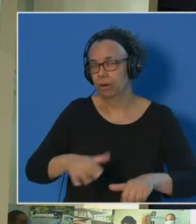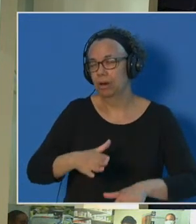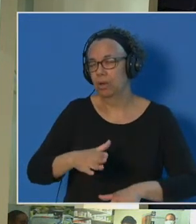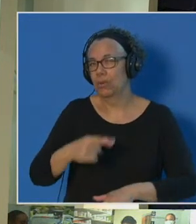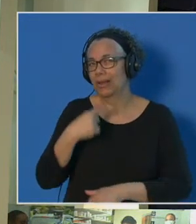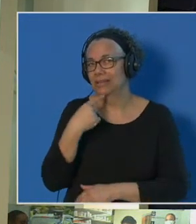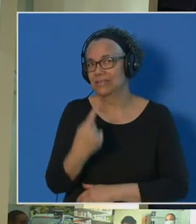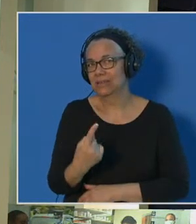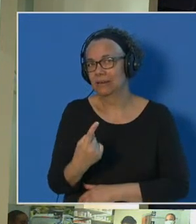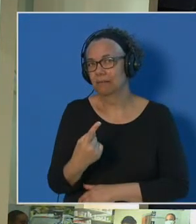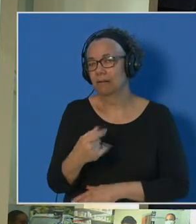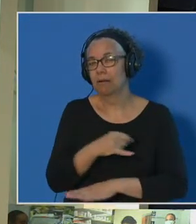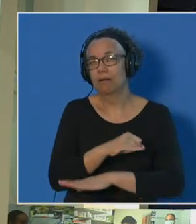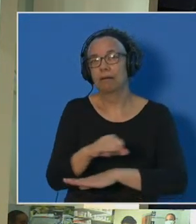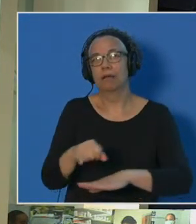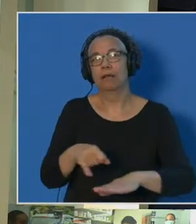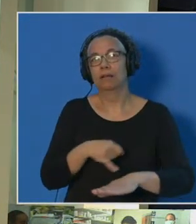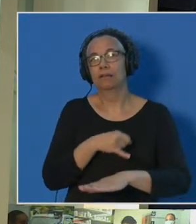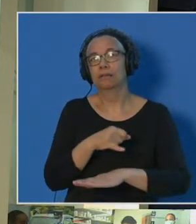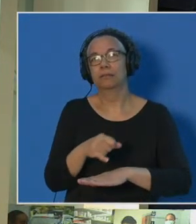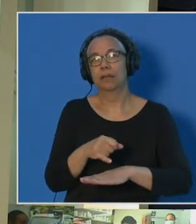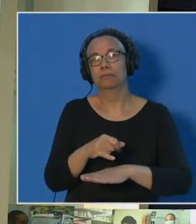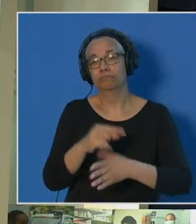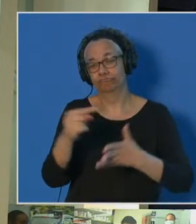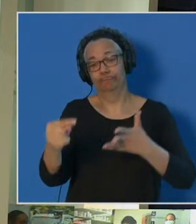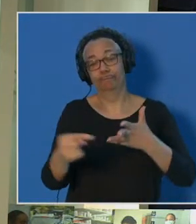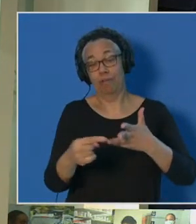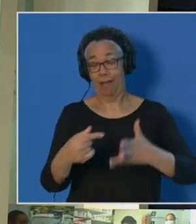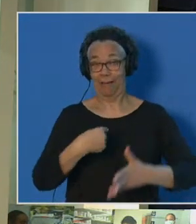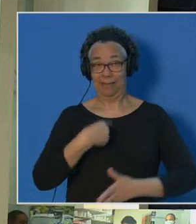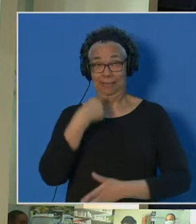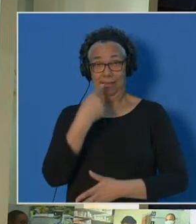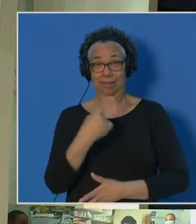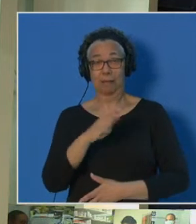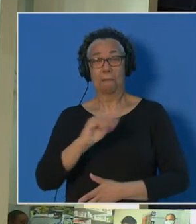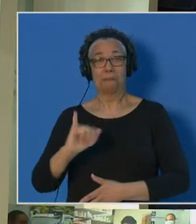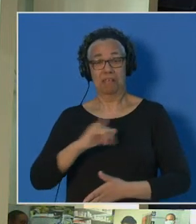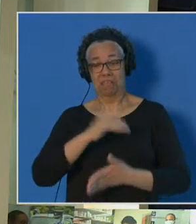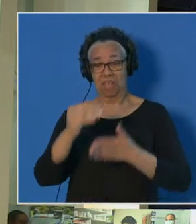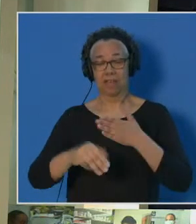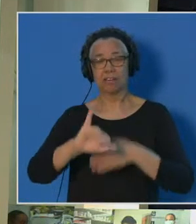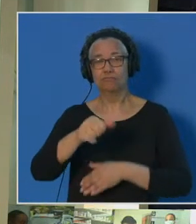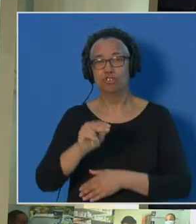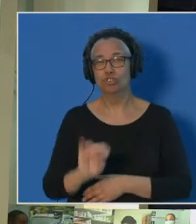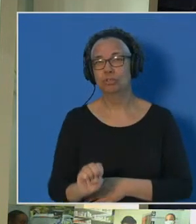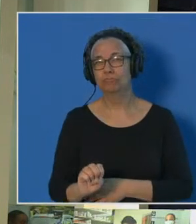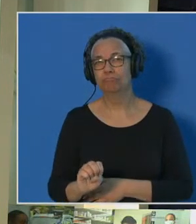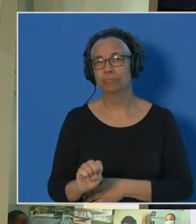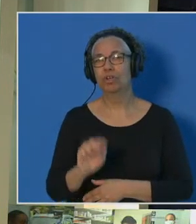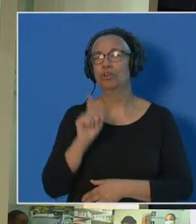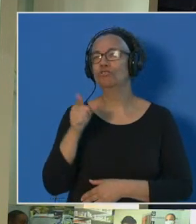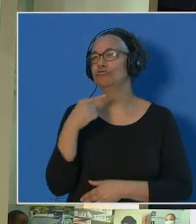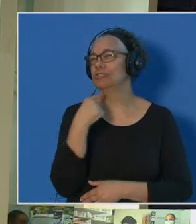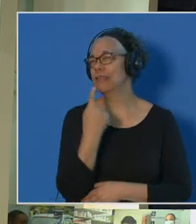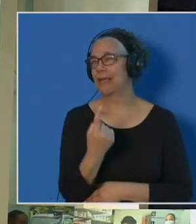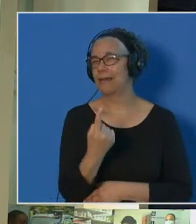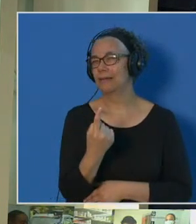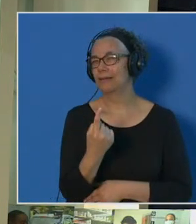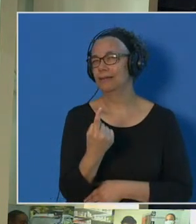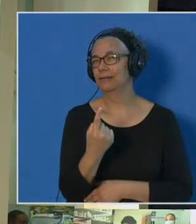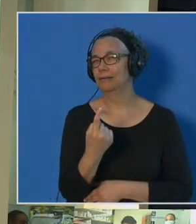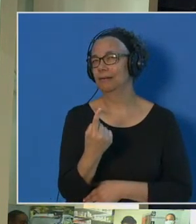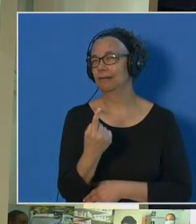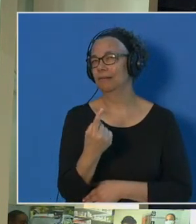statement is this, that the island will be in phase 4, I stated, by the end of June. And you've just stated that